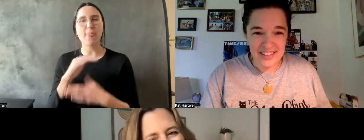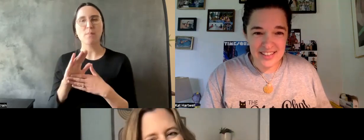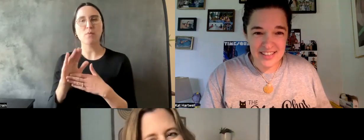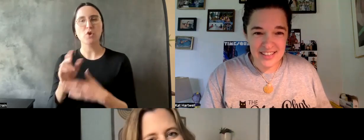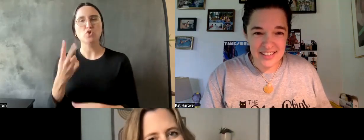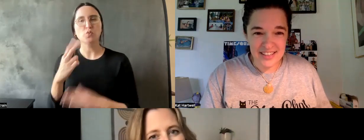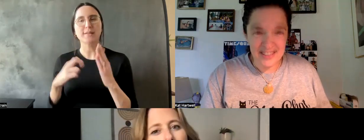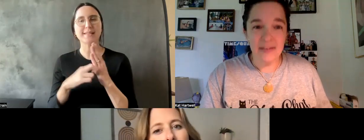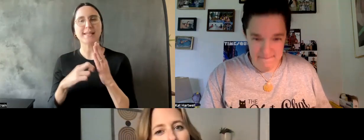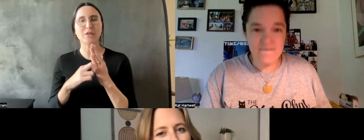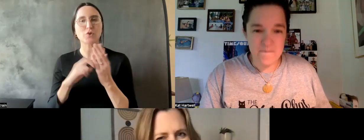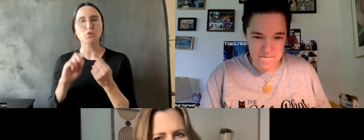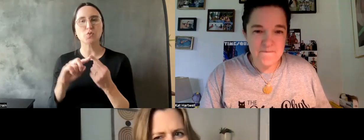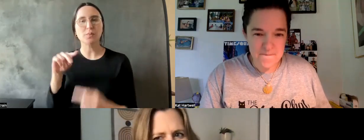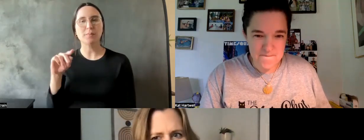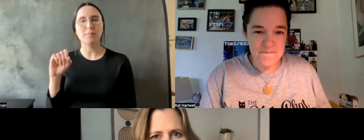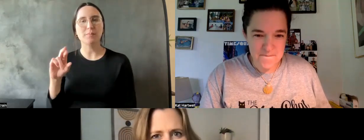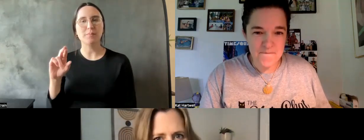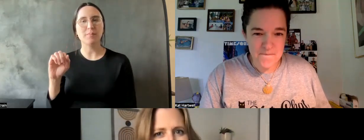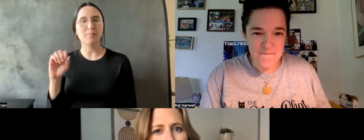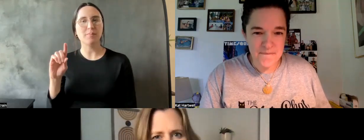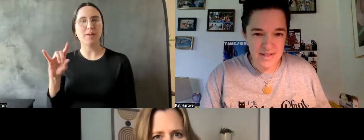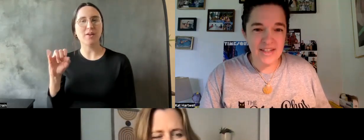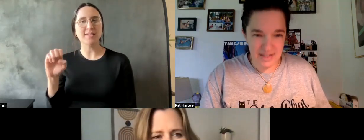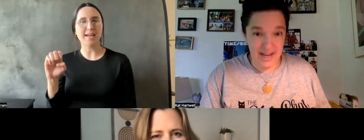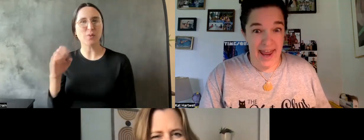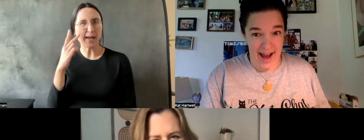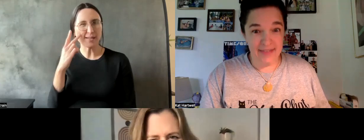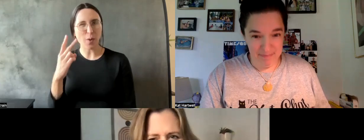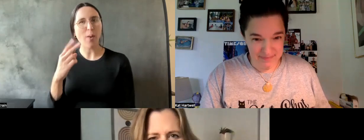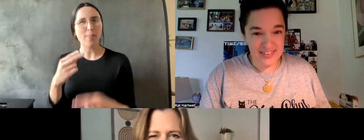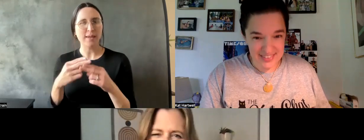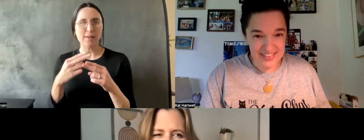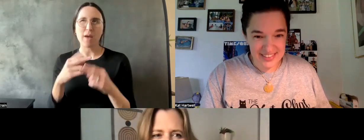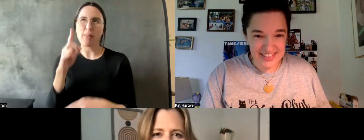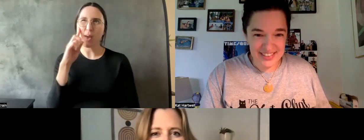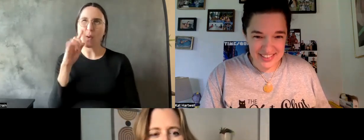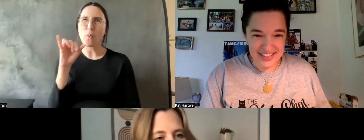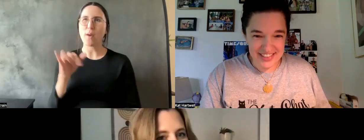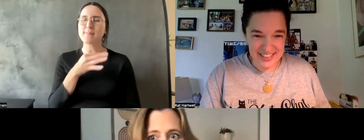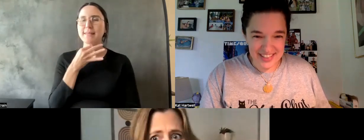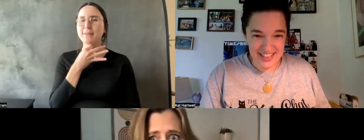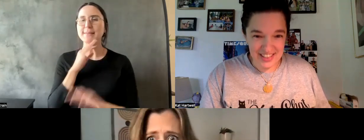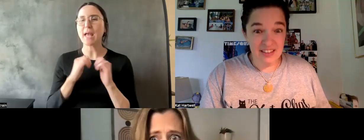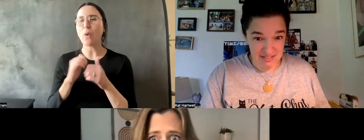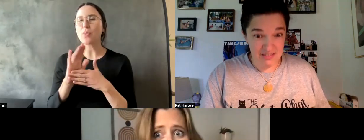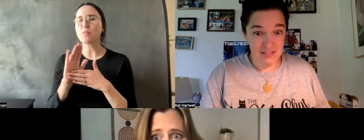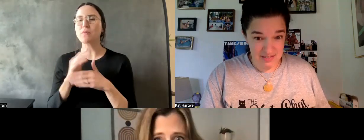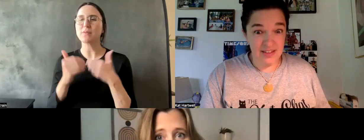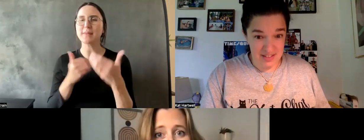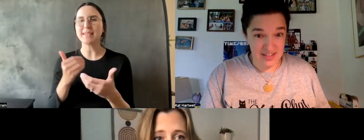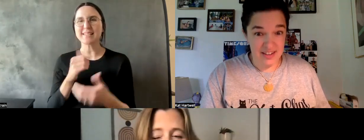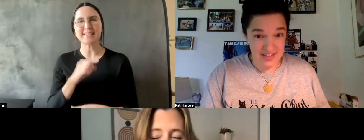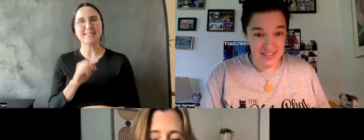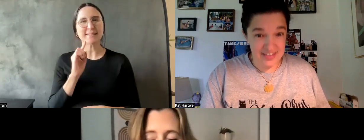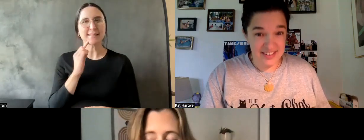I wonder how that's going to be because Ryan can be very serious and Yeah. whatnot. So I was like, I wonder, and that worked out brilliantly.